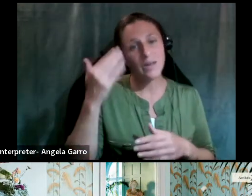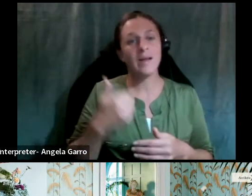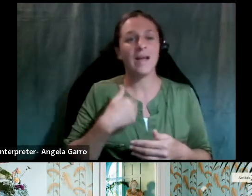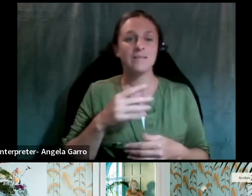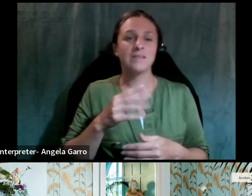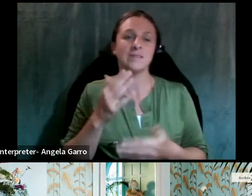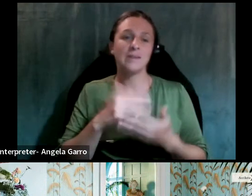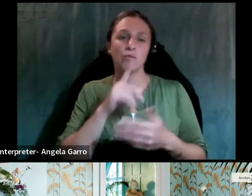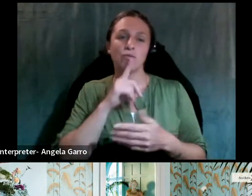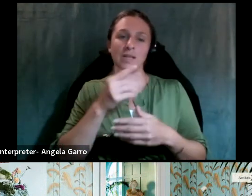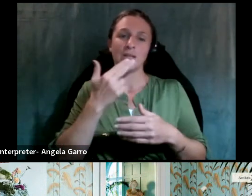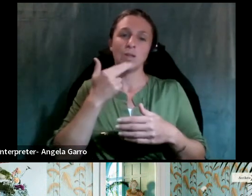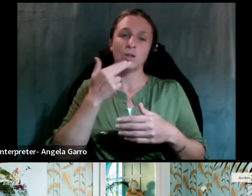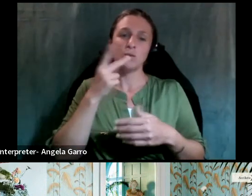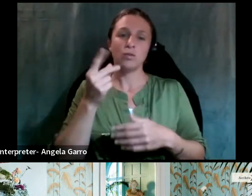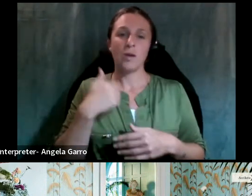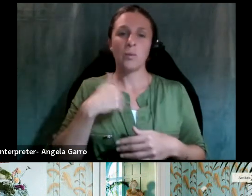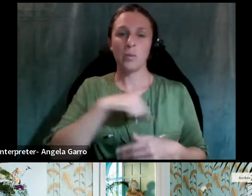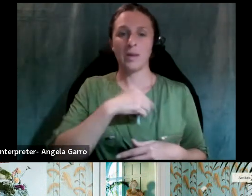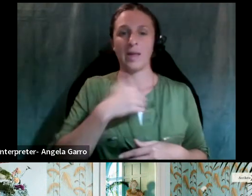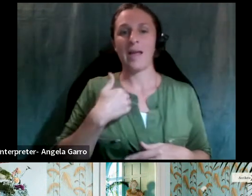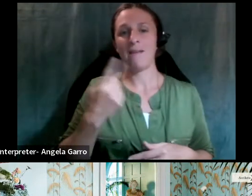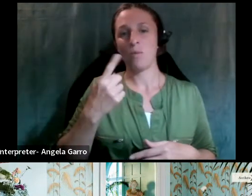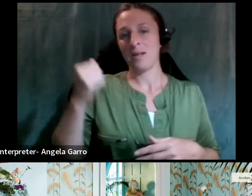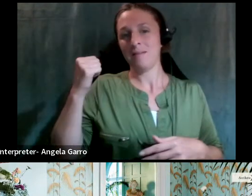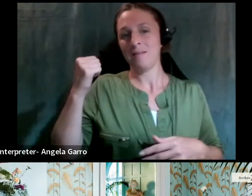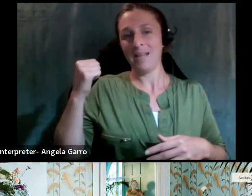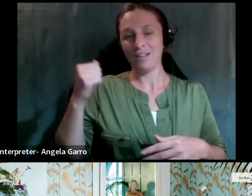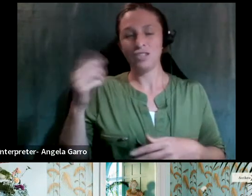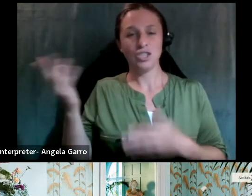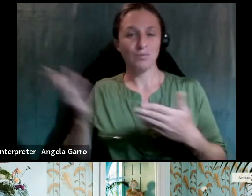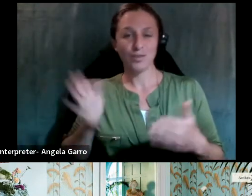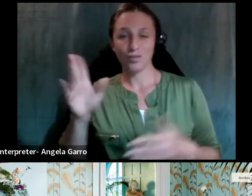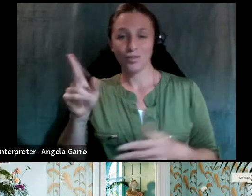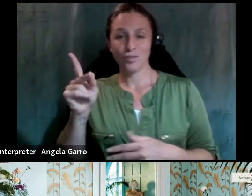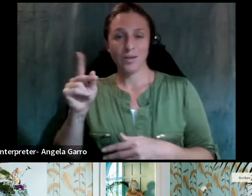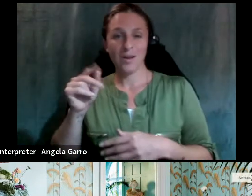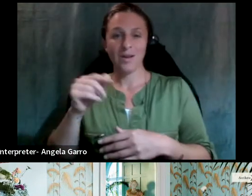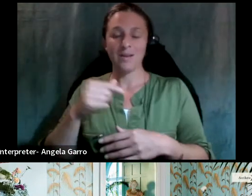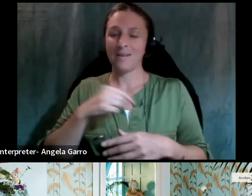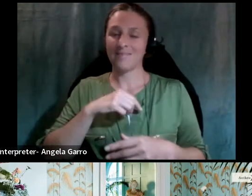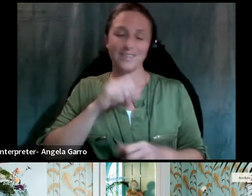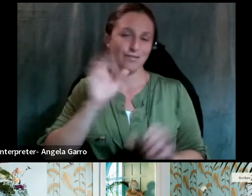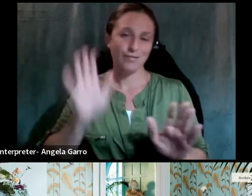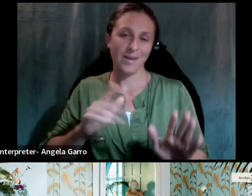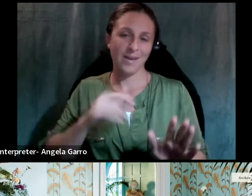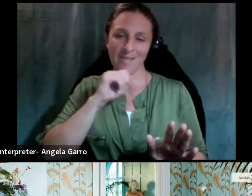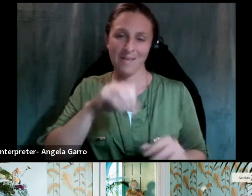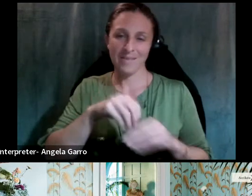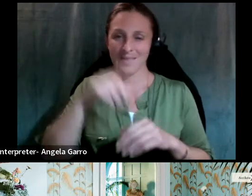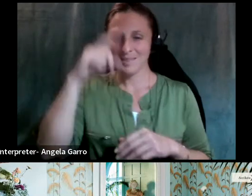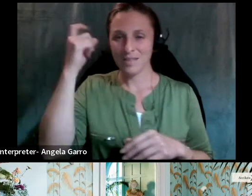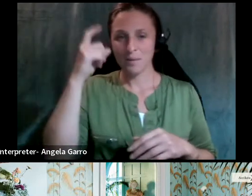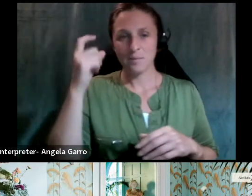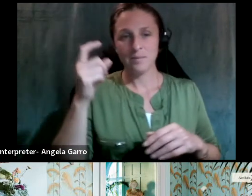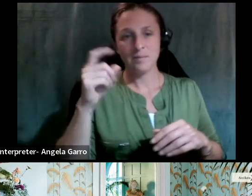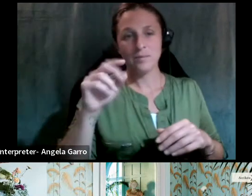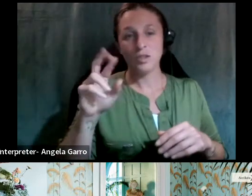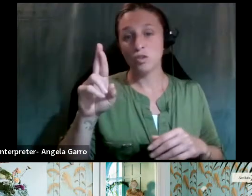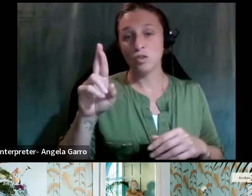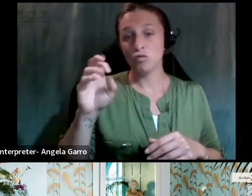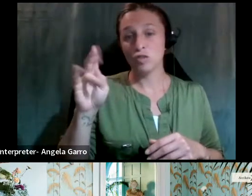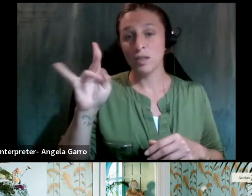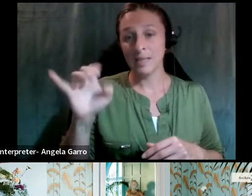know we have one back here that brings her dog, and it's just great. I love it in the summer. So Rookie has